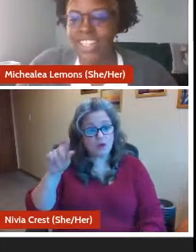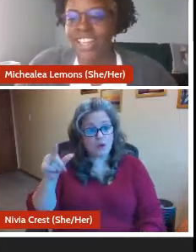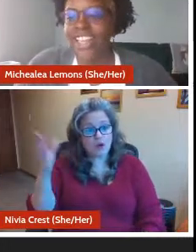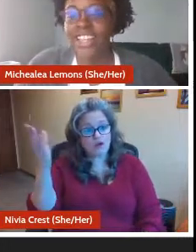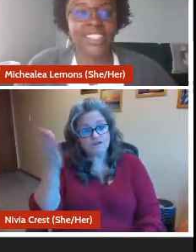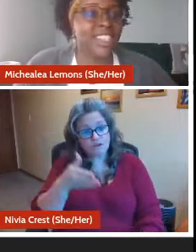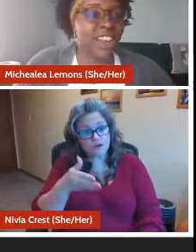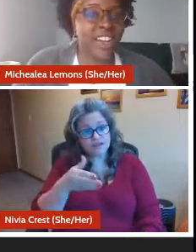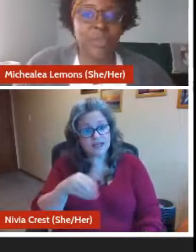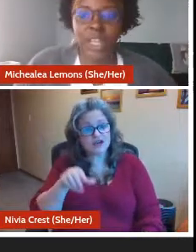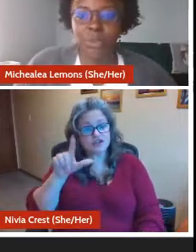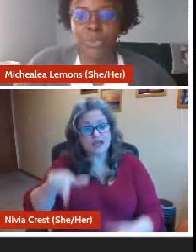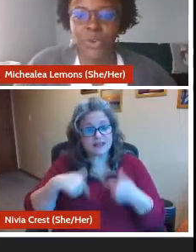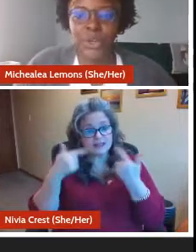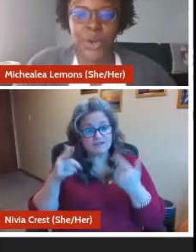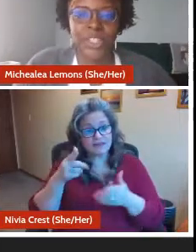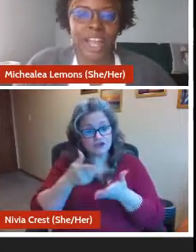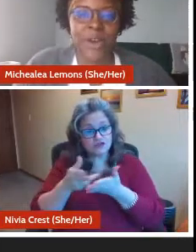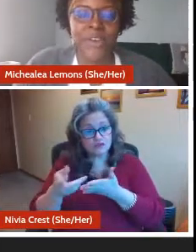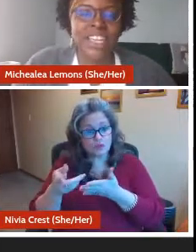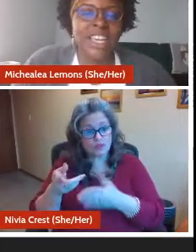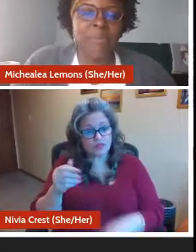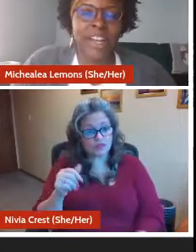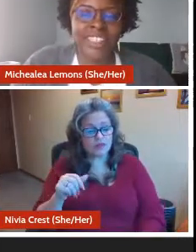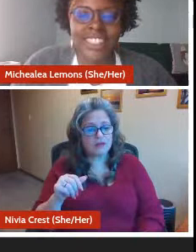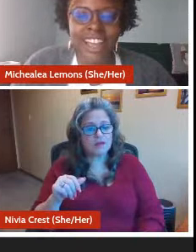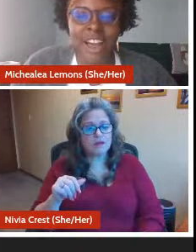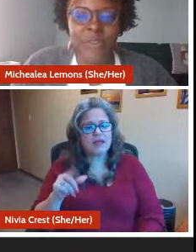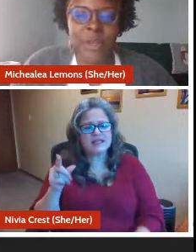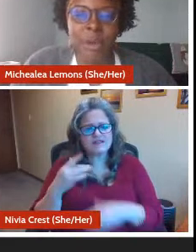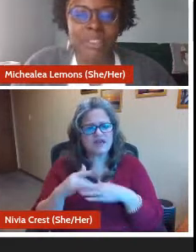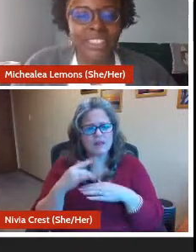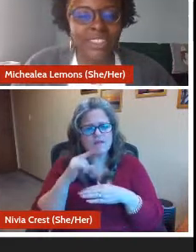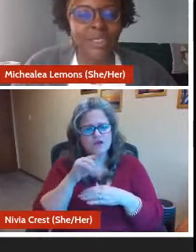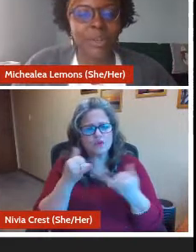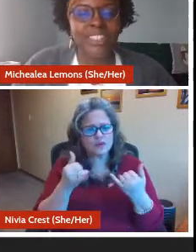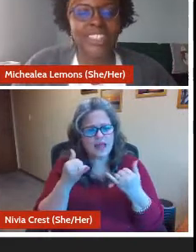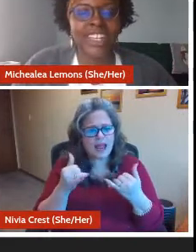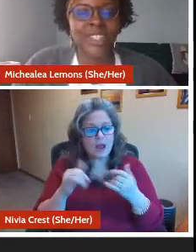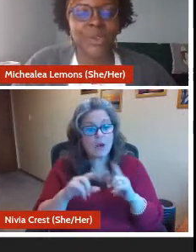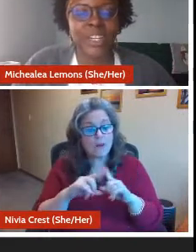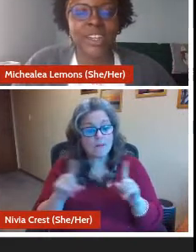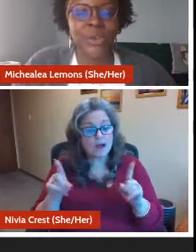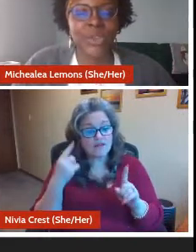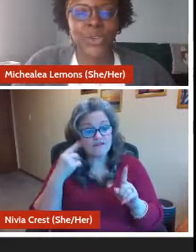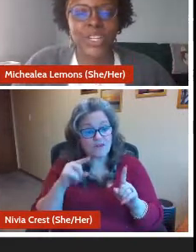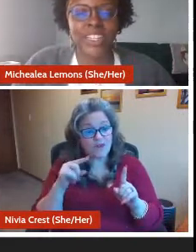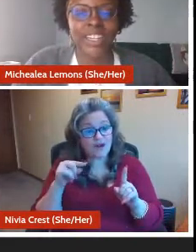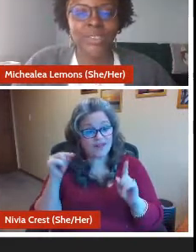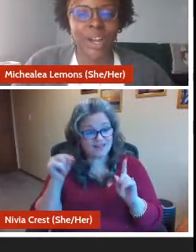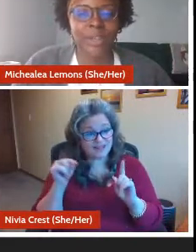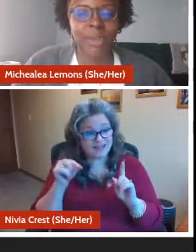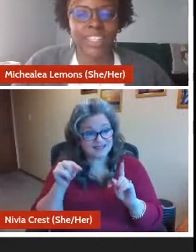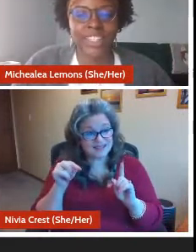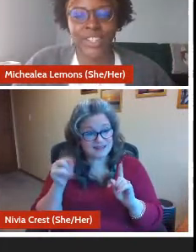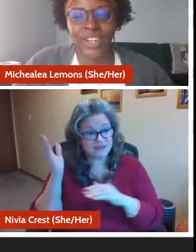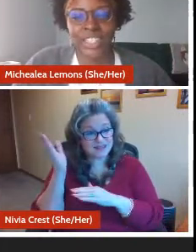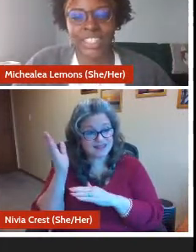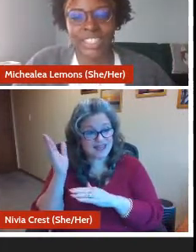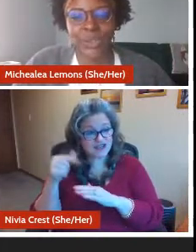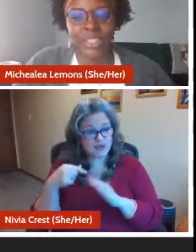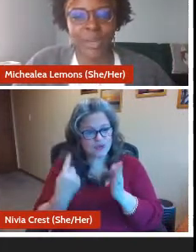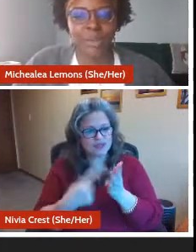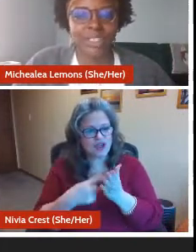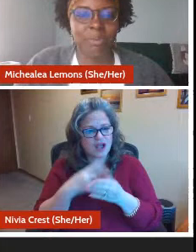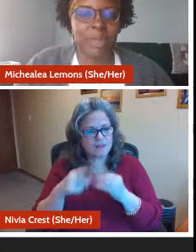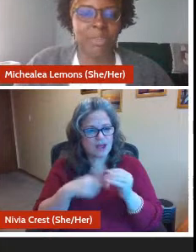pcaf-wa.org/livingtruths. It is there and available for you all now. But for the purposes of this presentation, we're gonna go through it and kind of talk about each